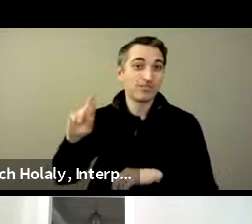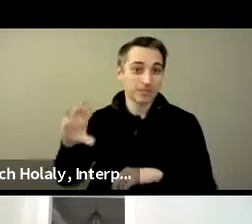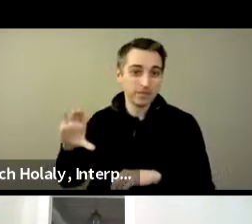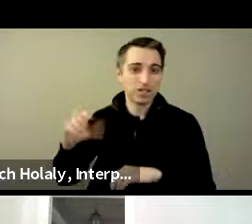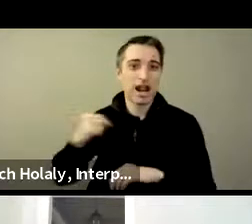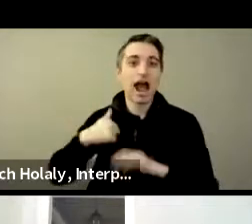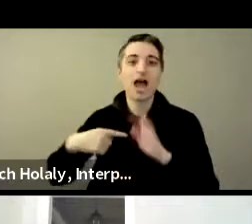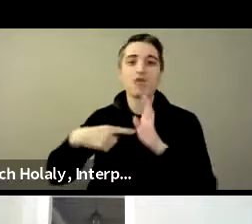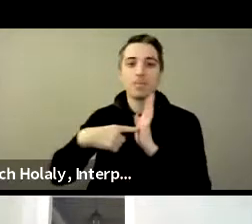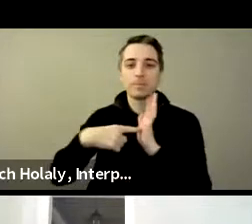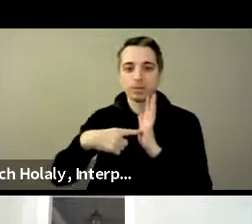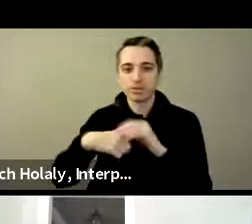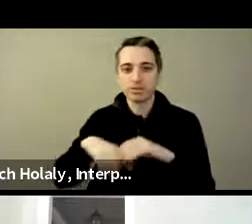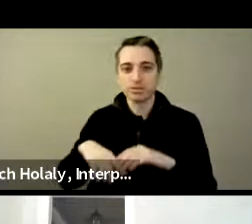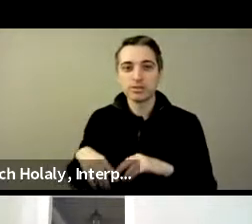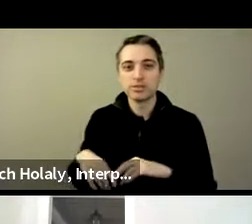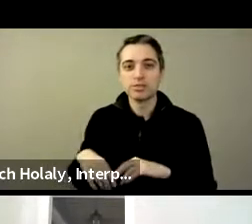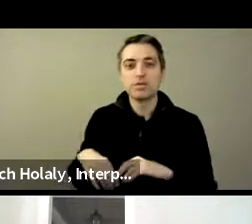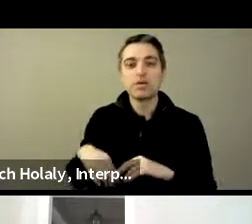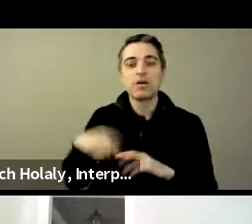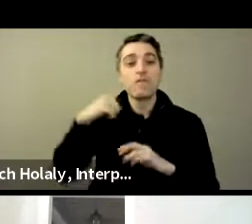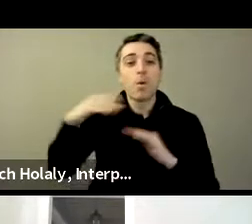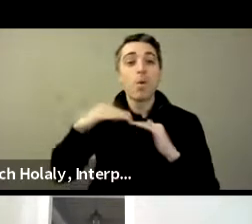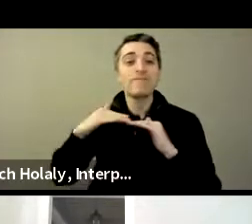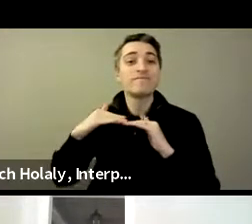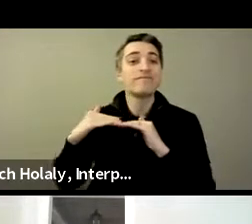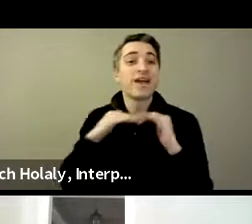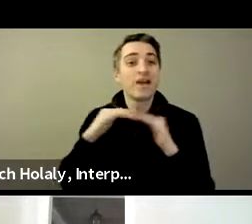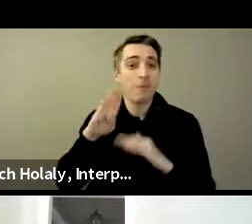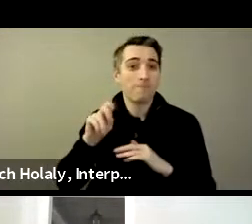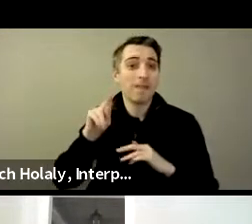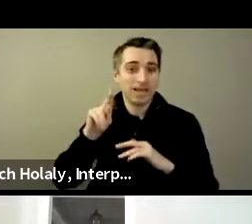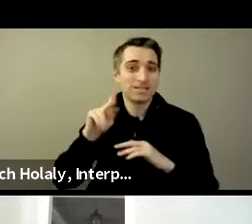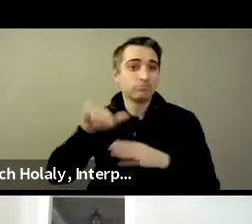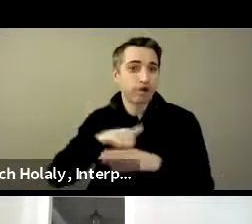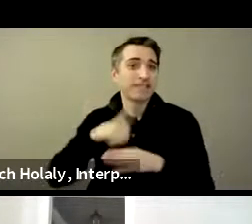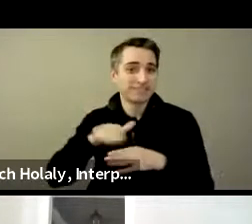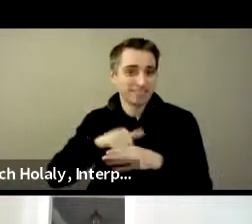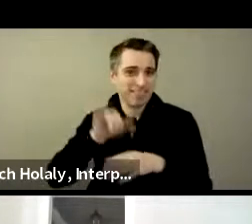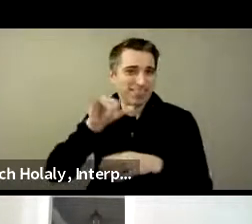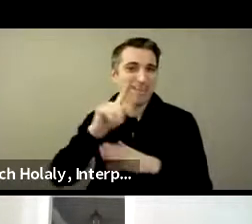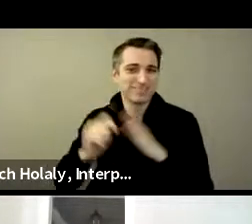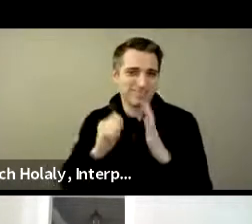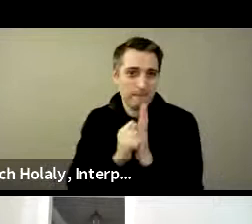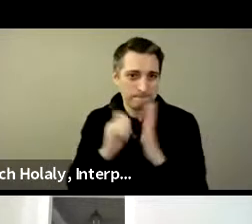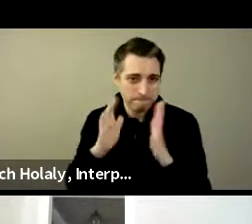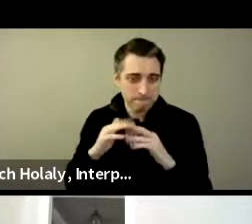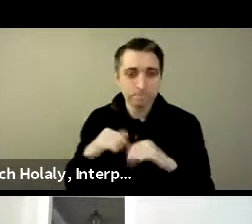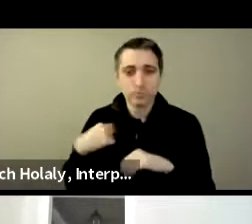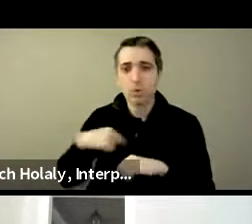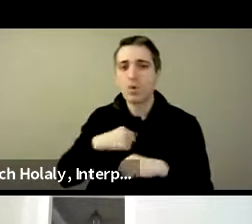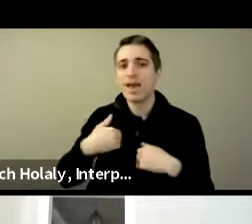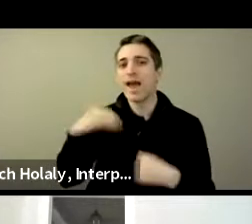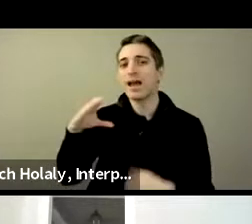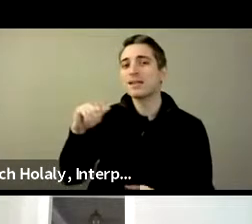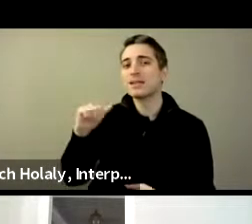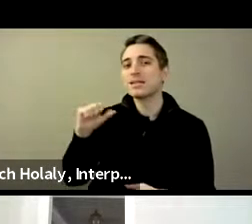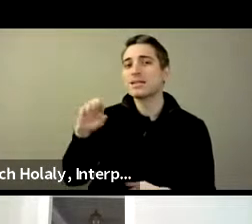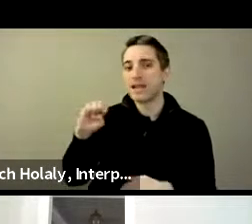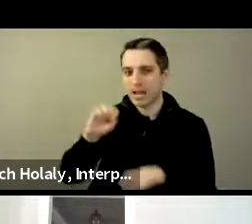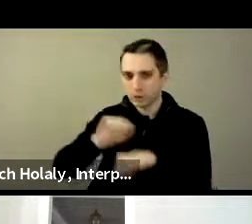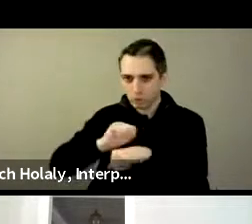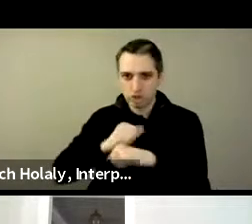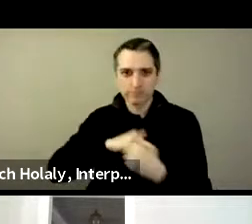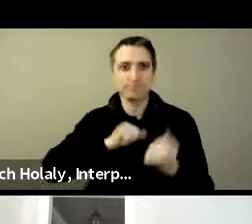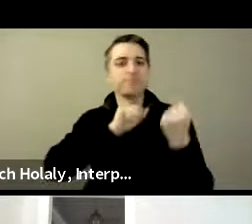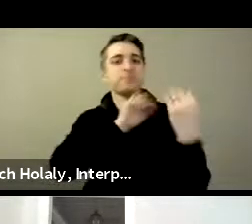representing the Ad-Hoc Coalition for Fair Banking Practices at that time. And we had some casework that came before the commission. This is where I